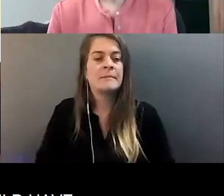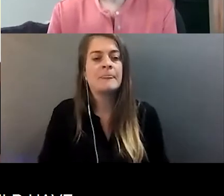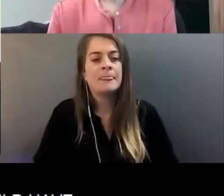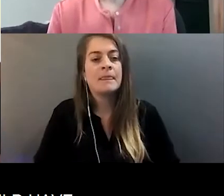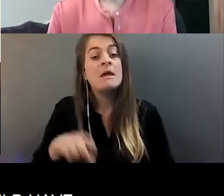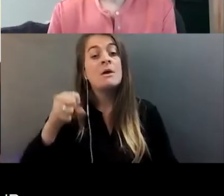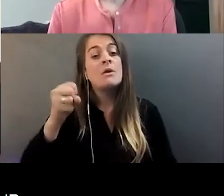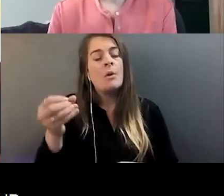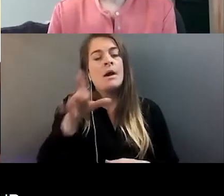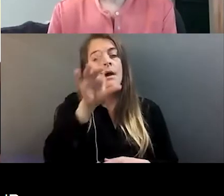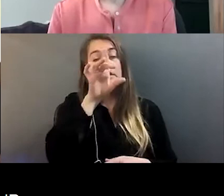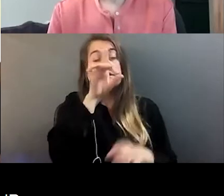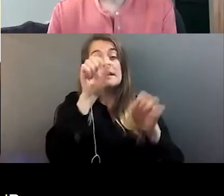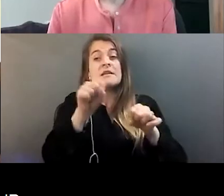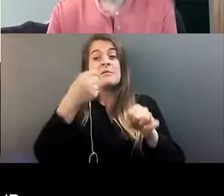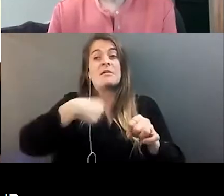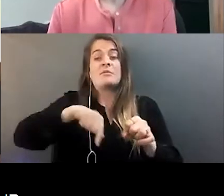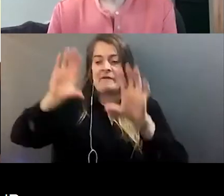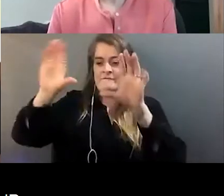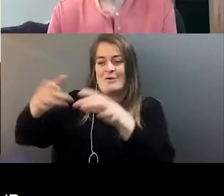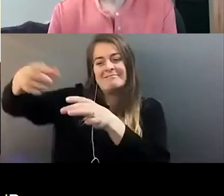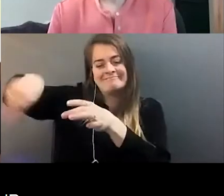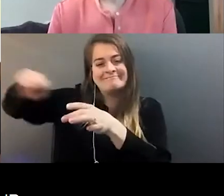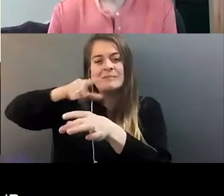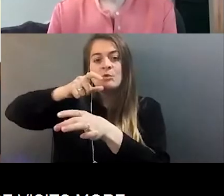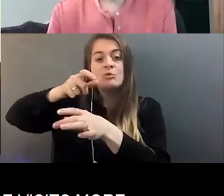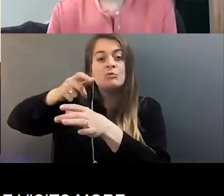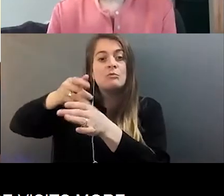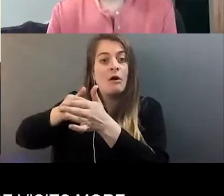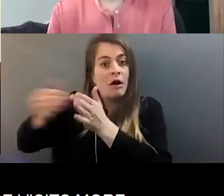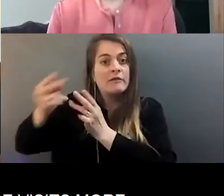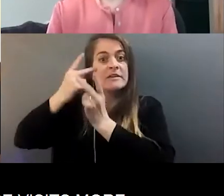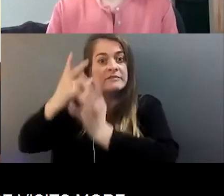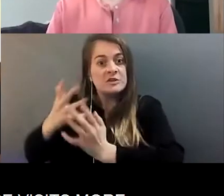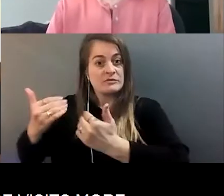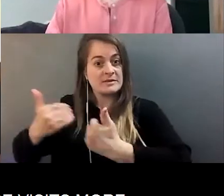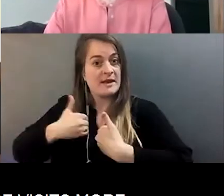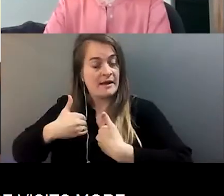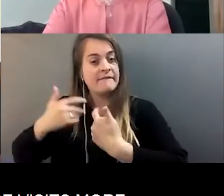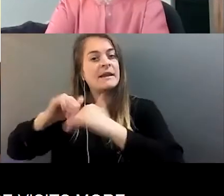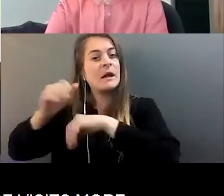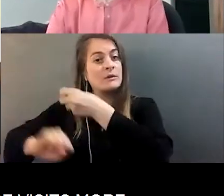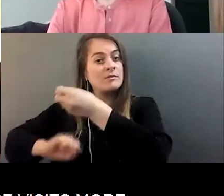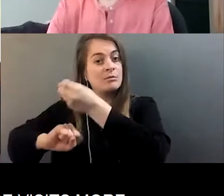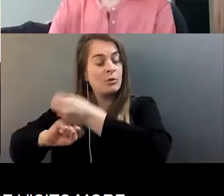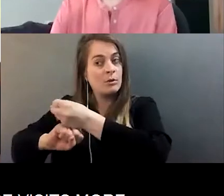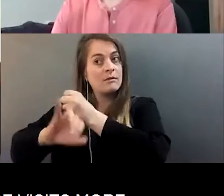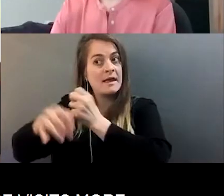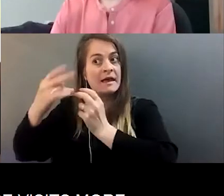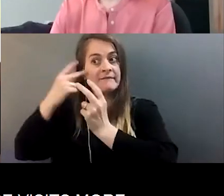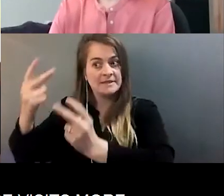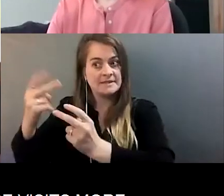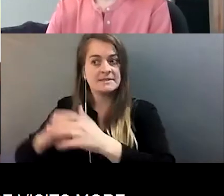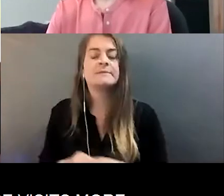looked at just that group of people and how to support those visits more safely.